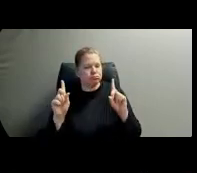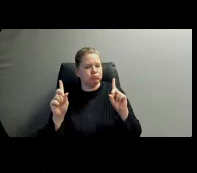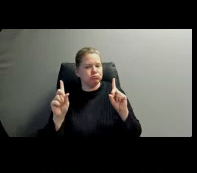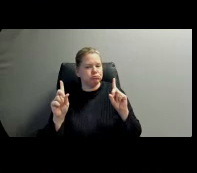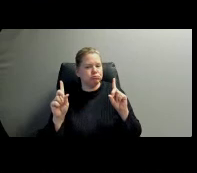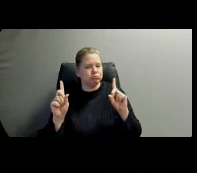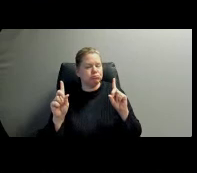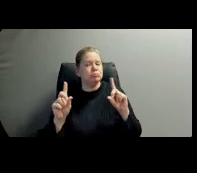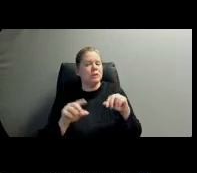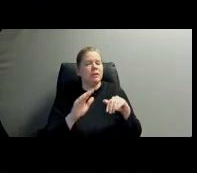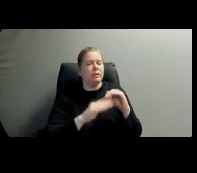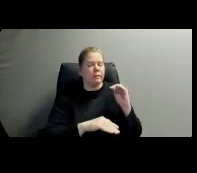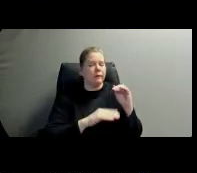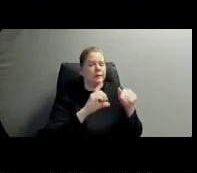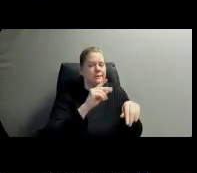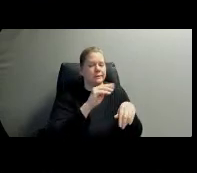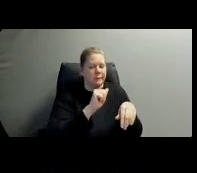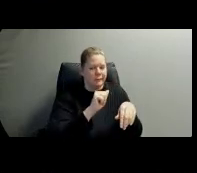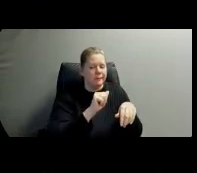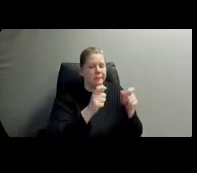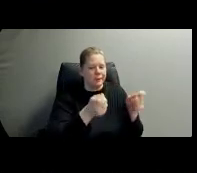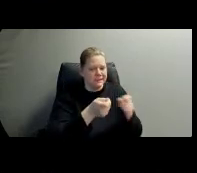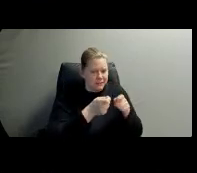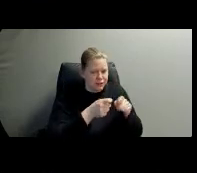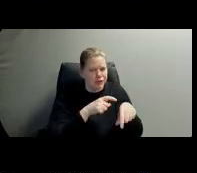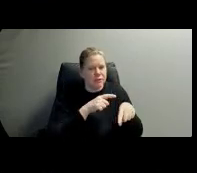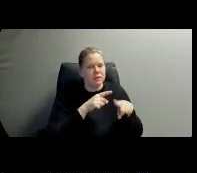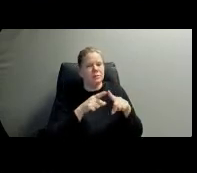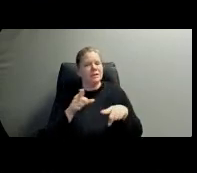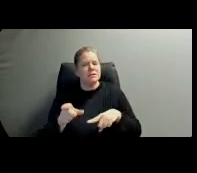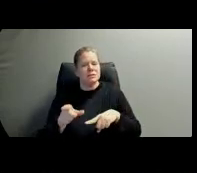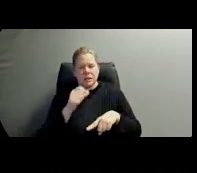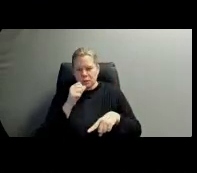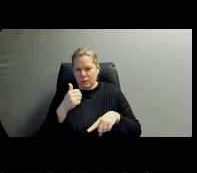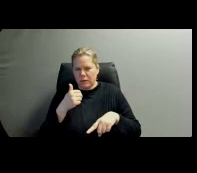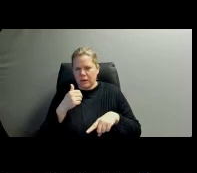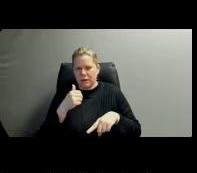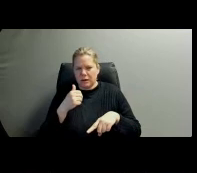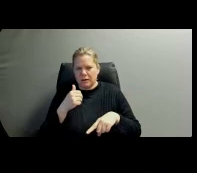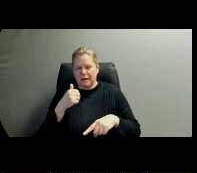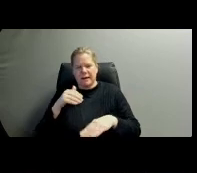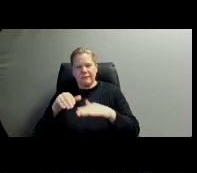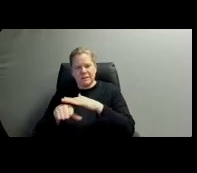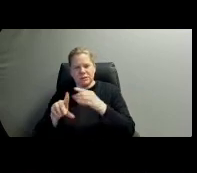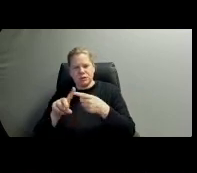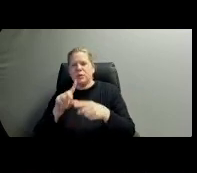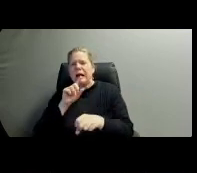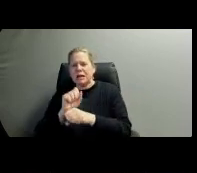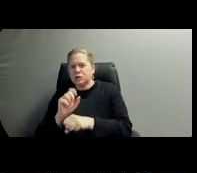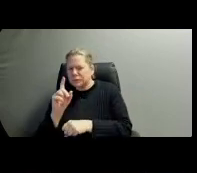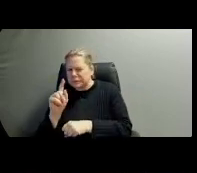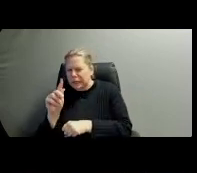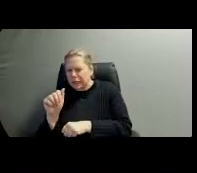anonymization? Because federated doesn't provide access to actual data. Could you Right. about